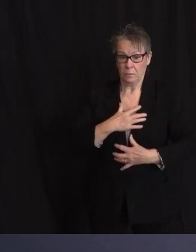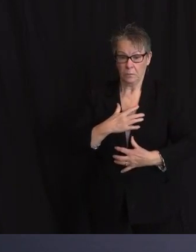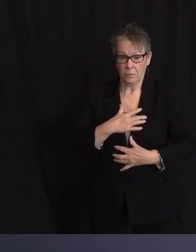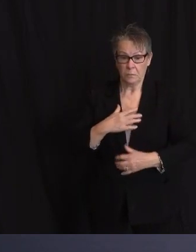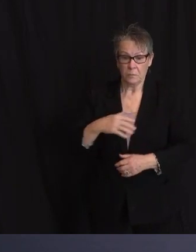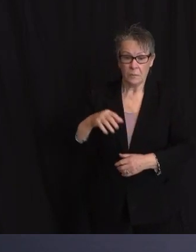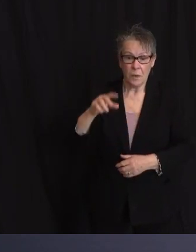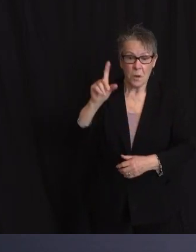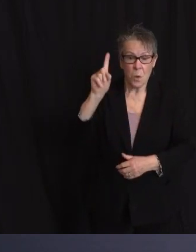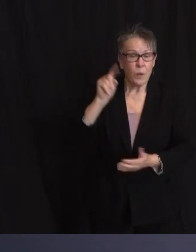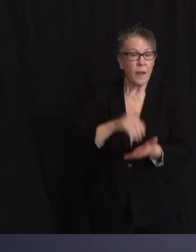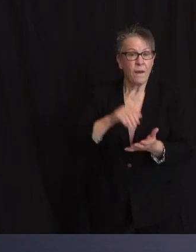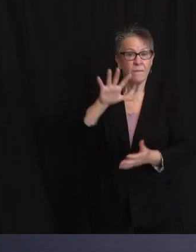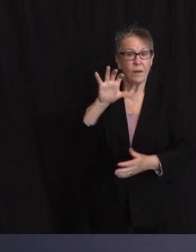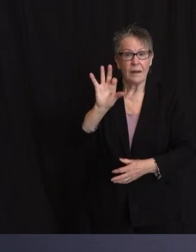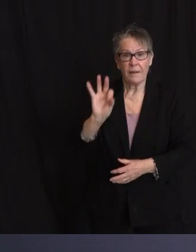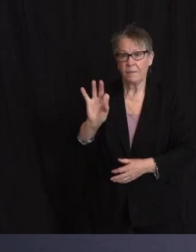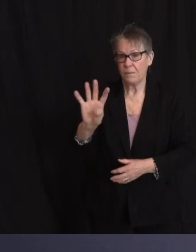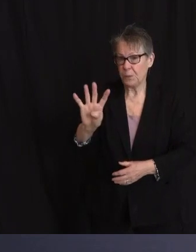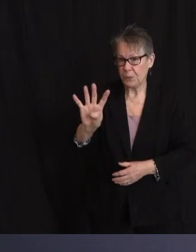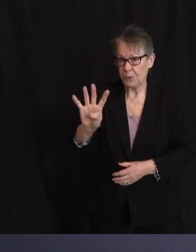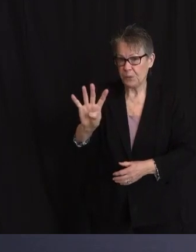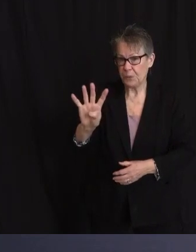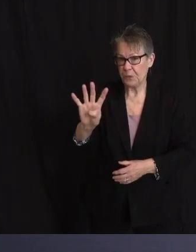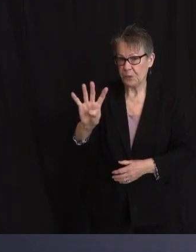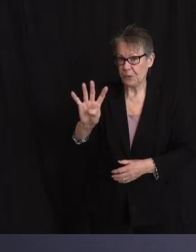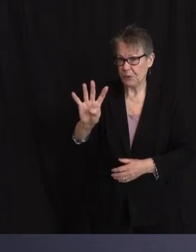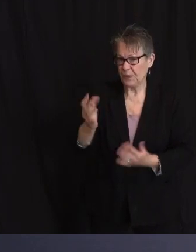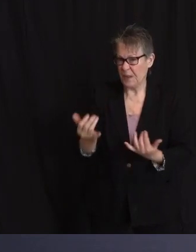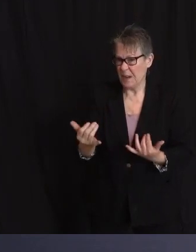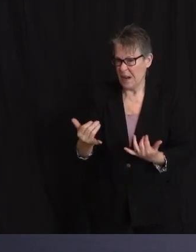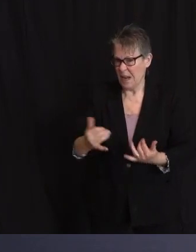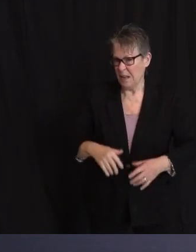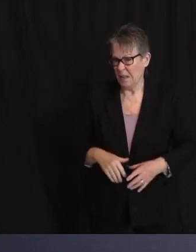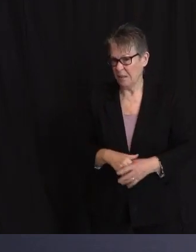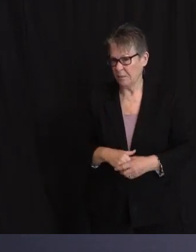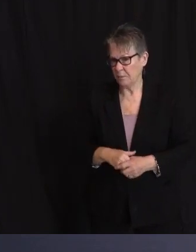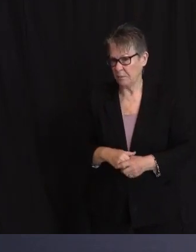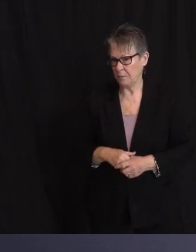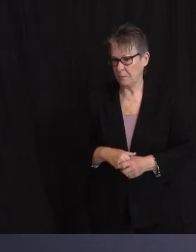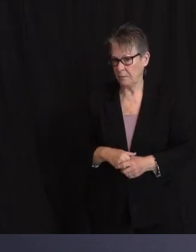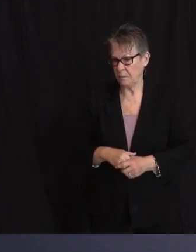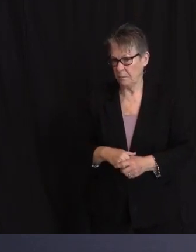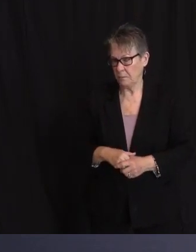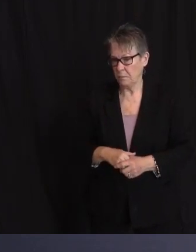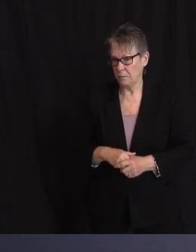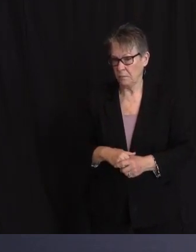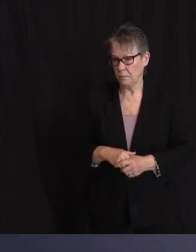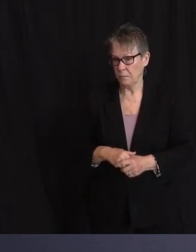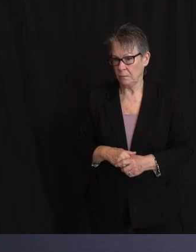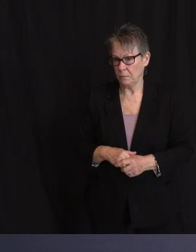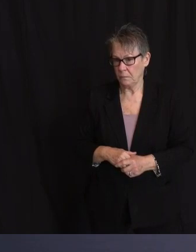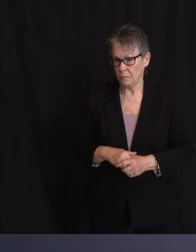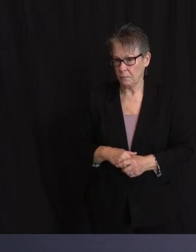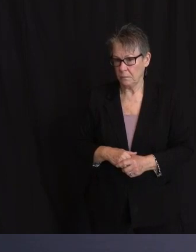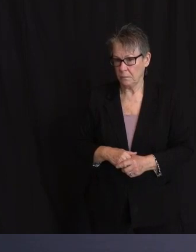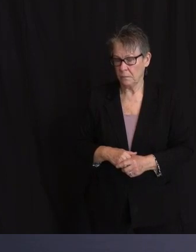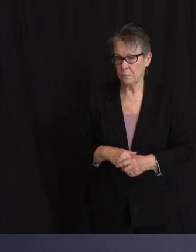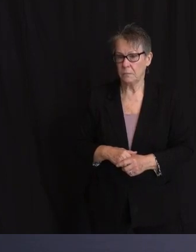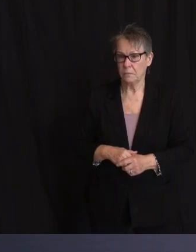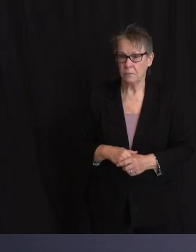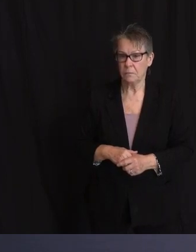over 11,000 COVID-positive patients and persons under investigation have been discharged since March 31st.